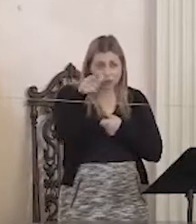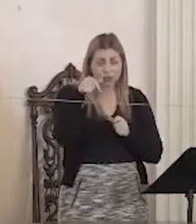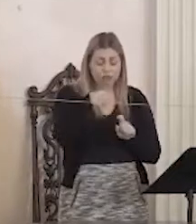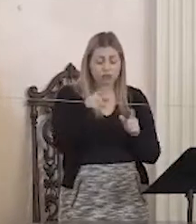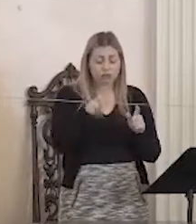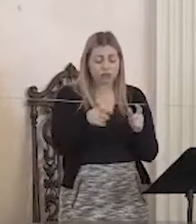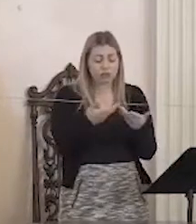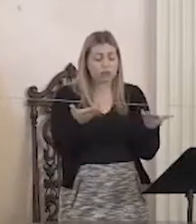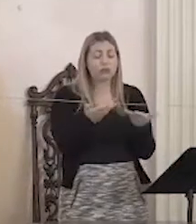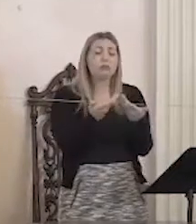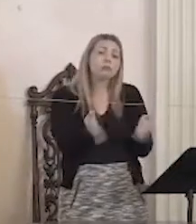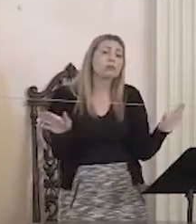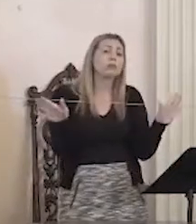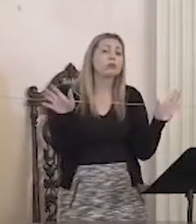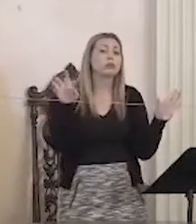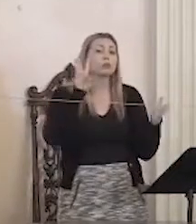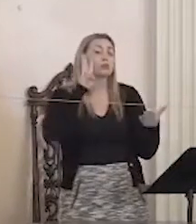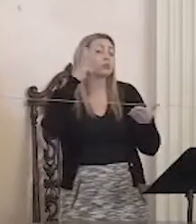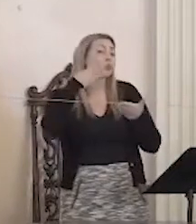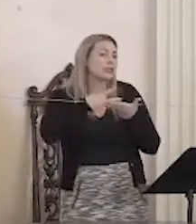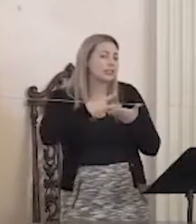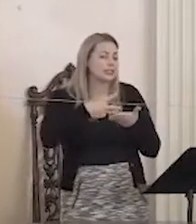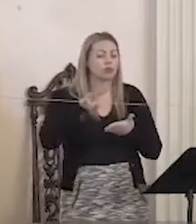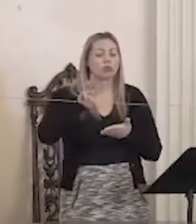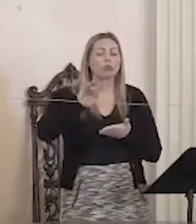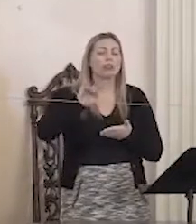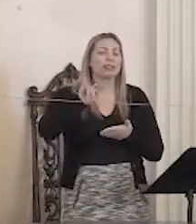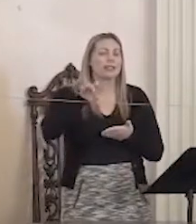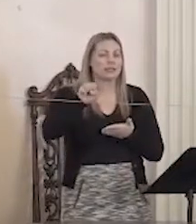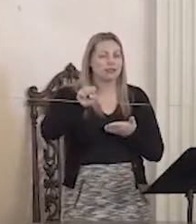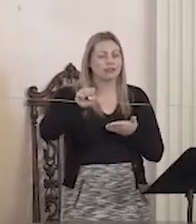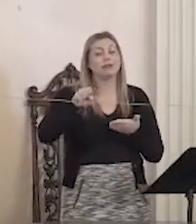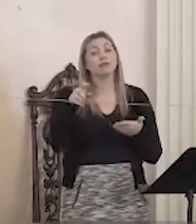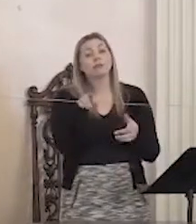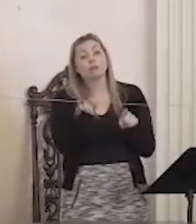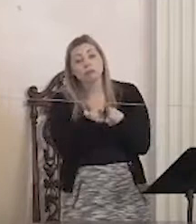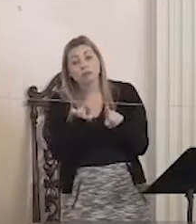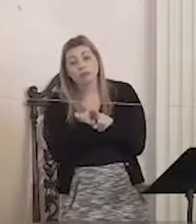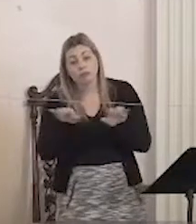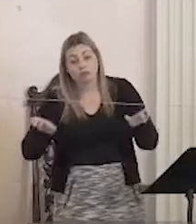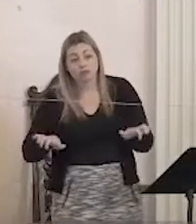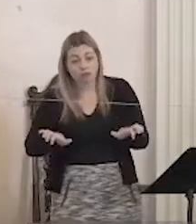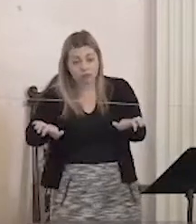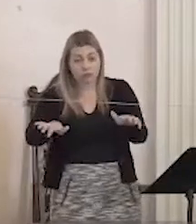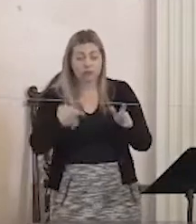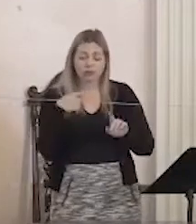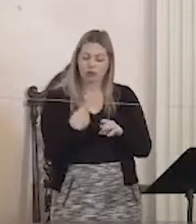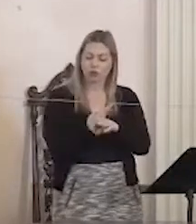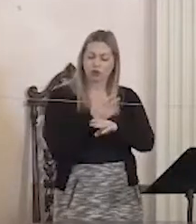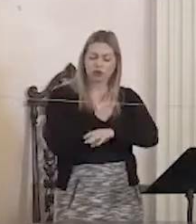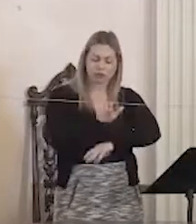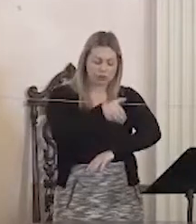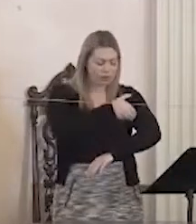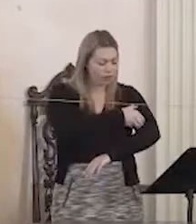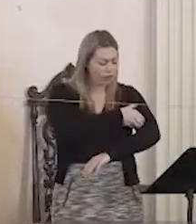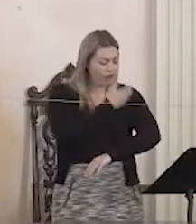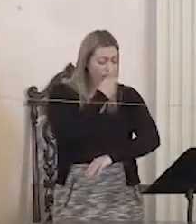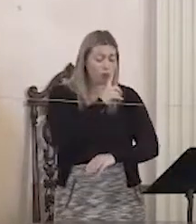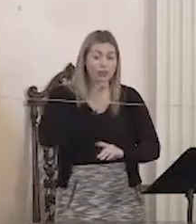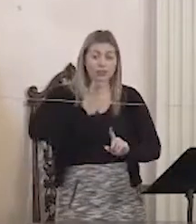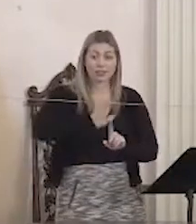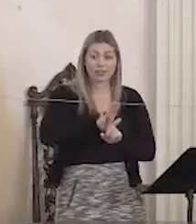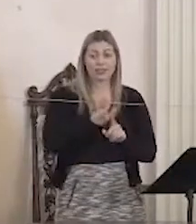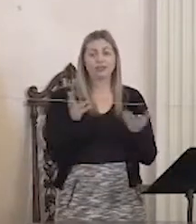public witness, to be one of public witness and action. And he used the power of